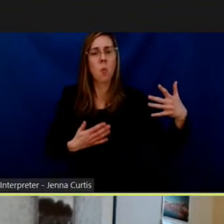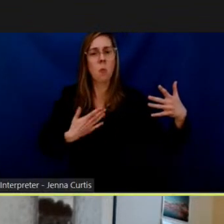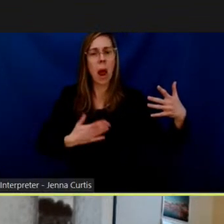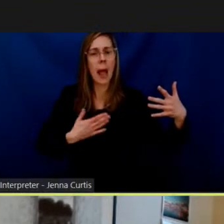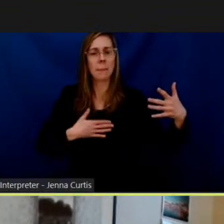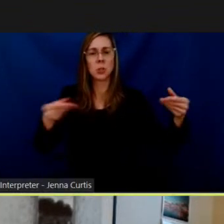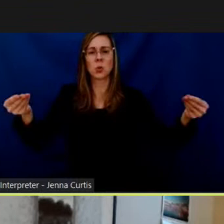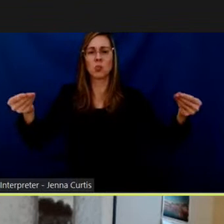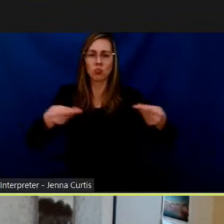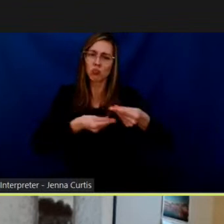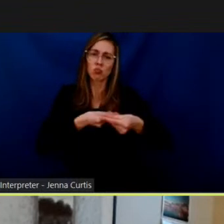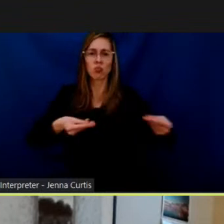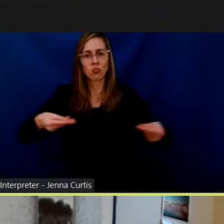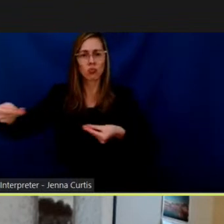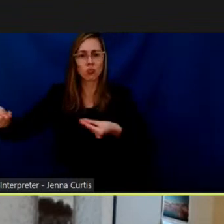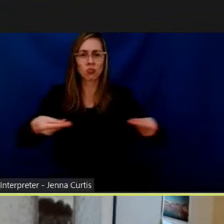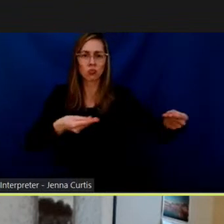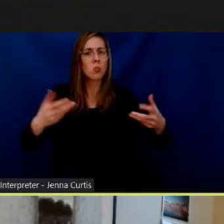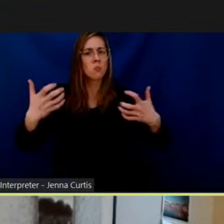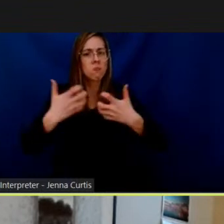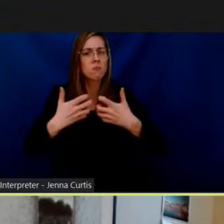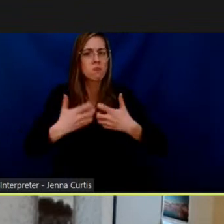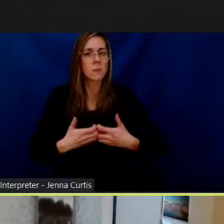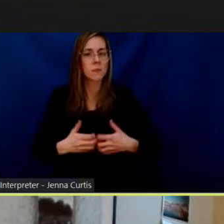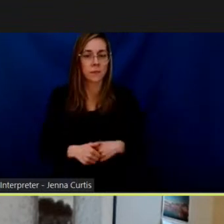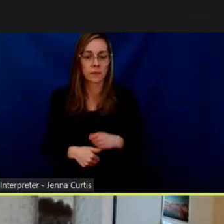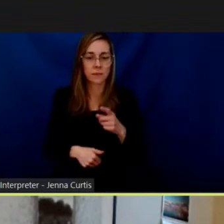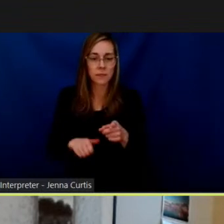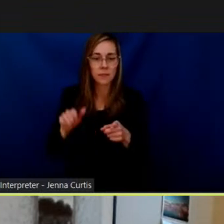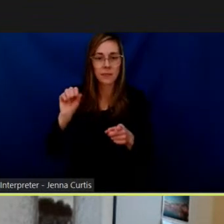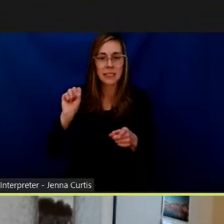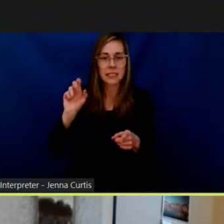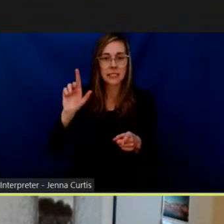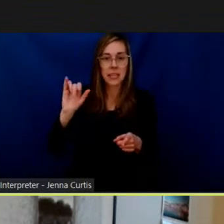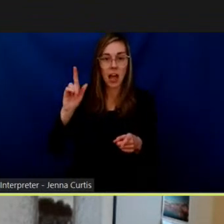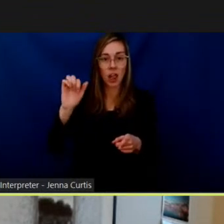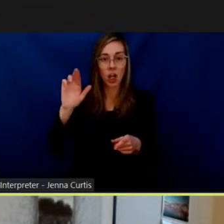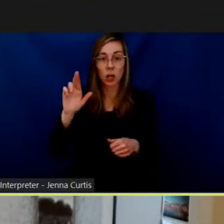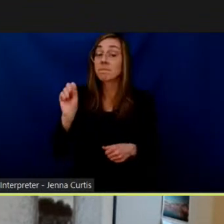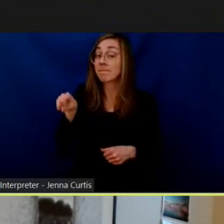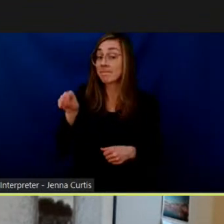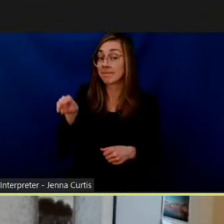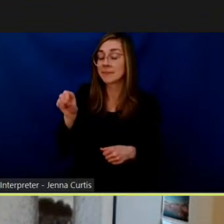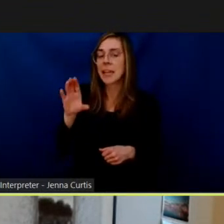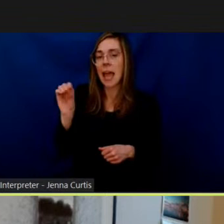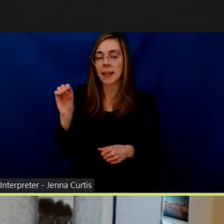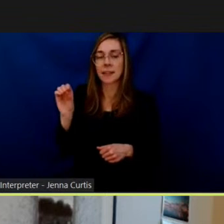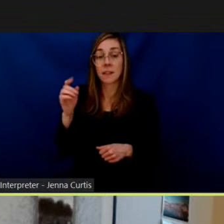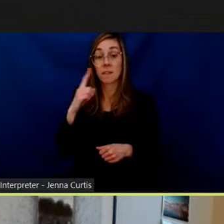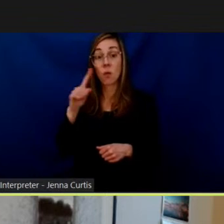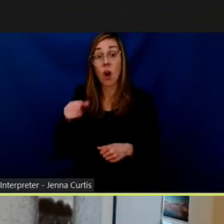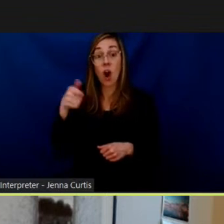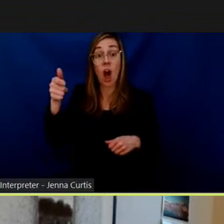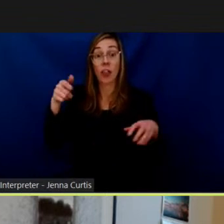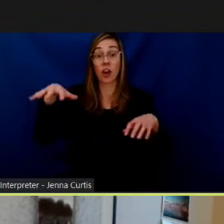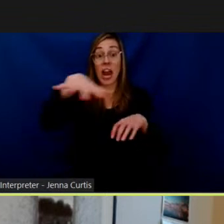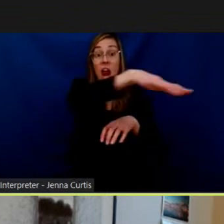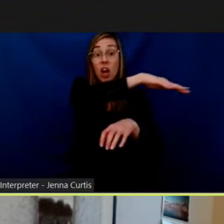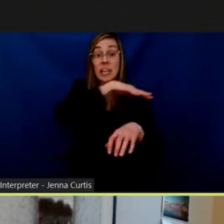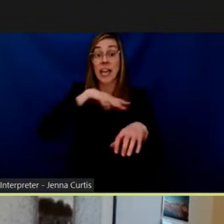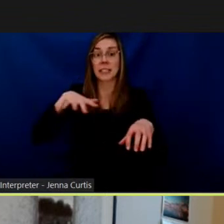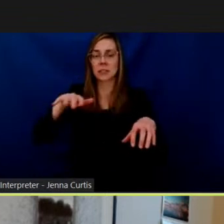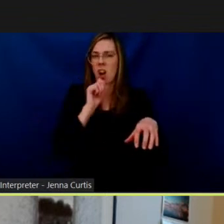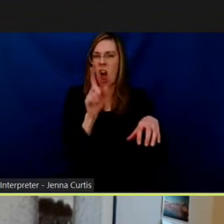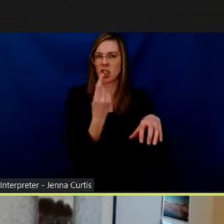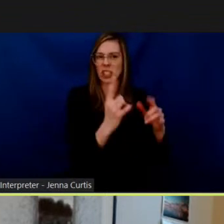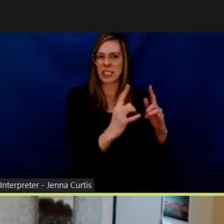And I'll just mention too, for the surrounding kind of areas, I think the mayor mentioned earlier, crossing guard, maybe programs that we